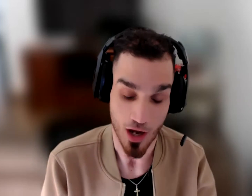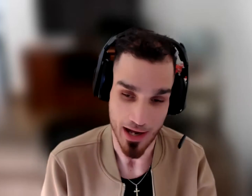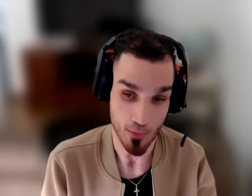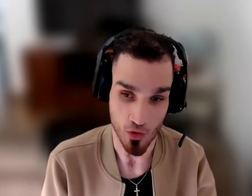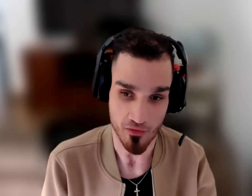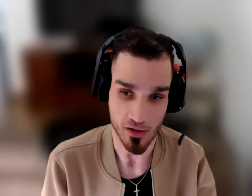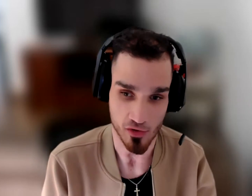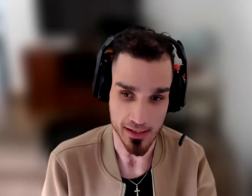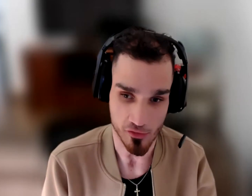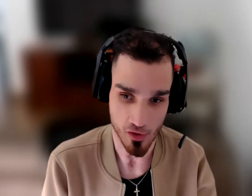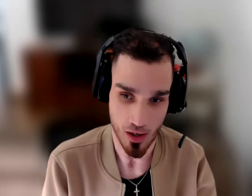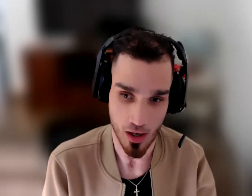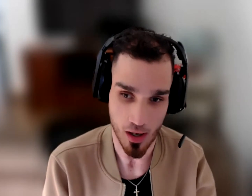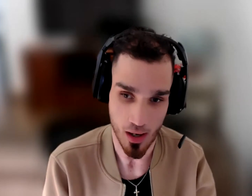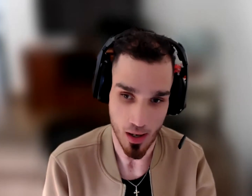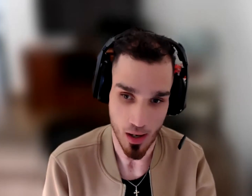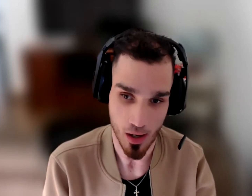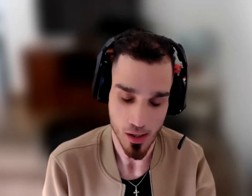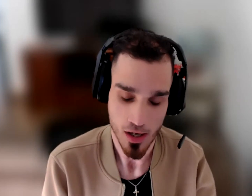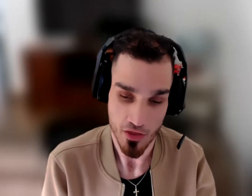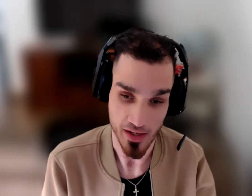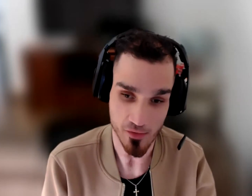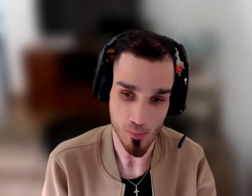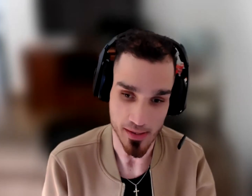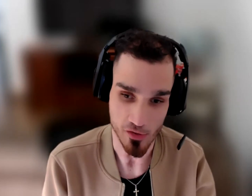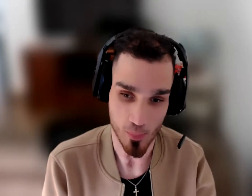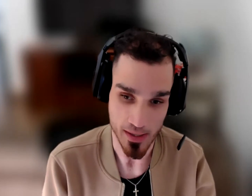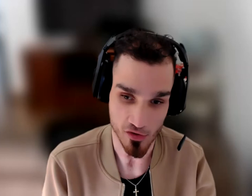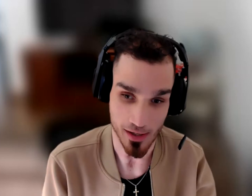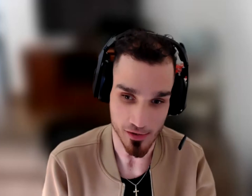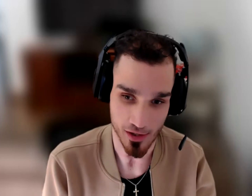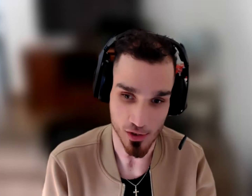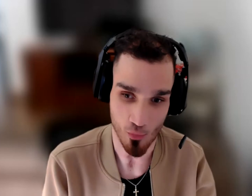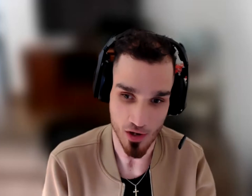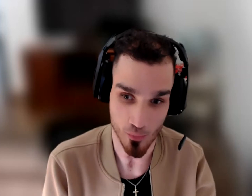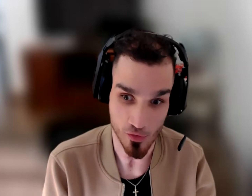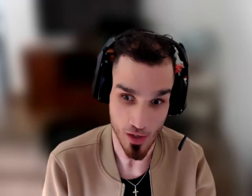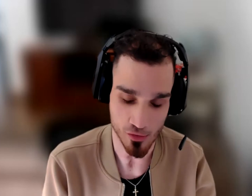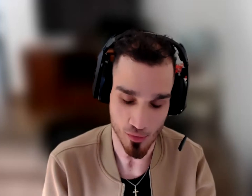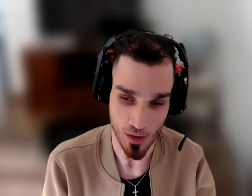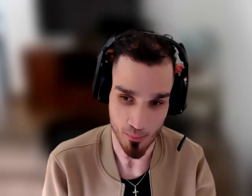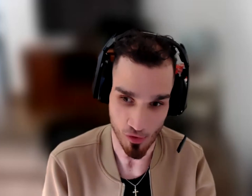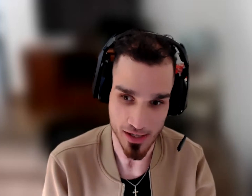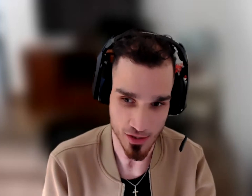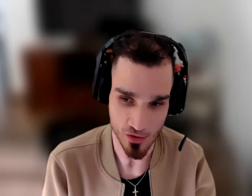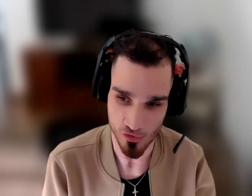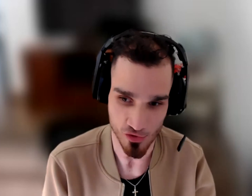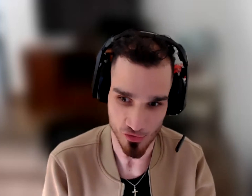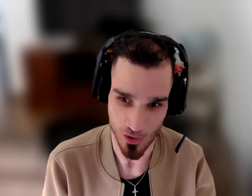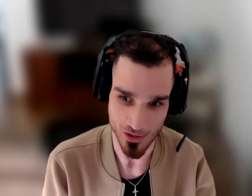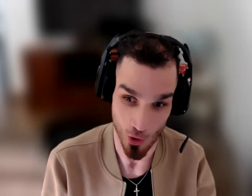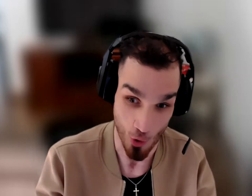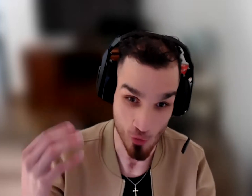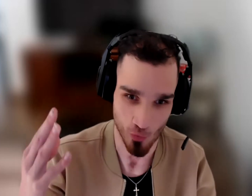And I've had my three vaccines. I think the biggest piece I can take away from this, and my brain is